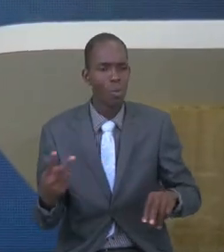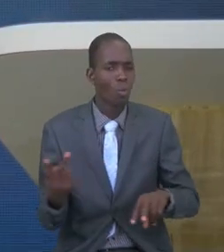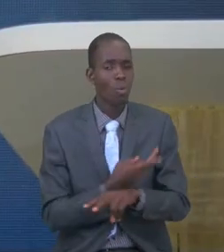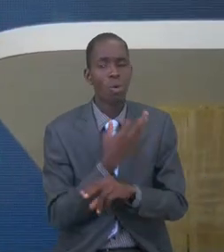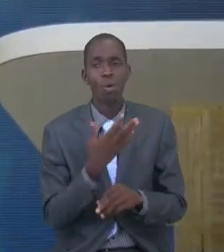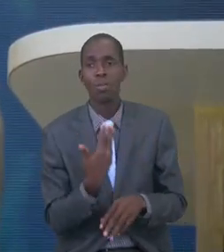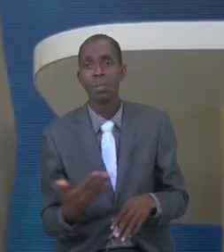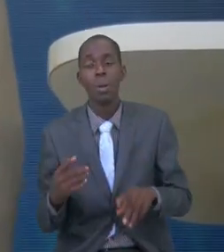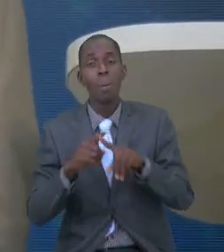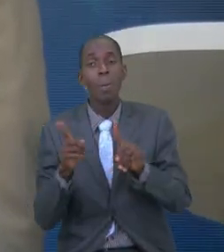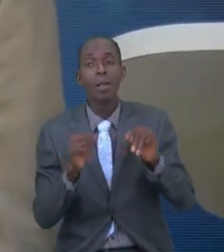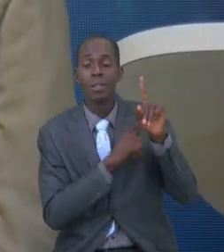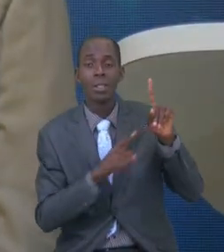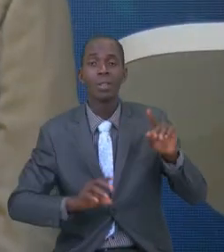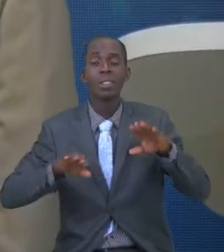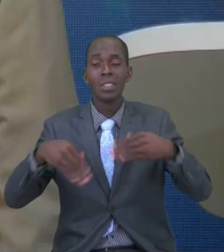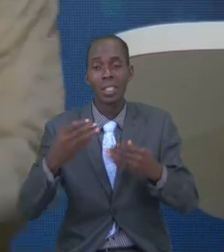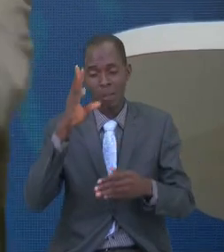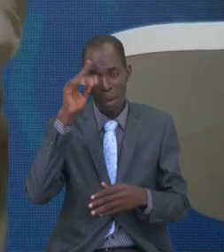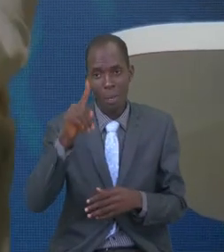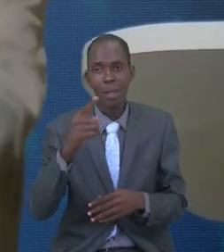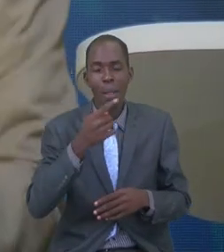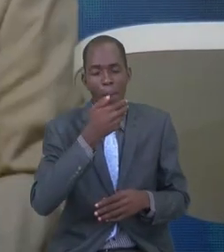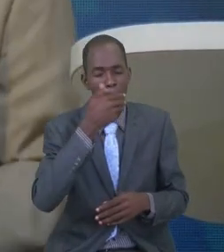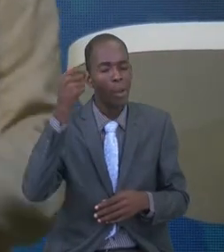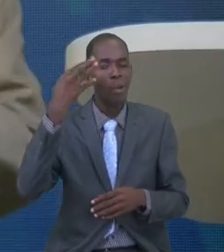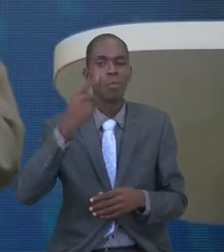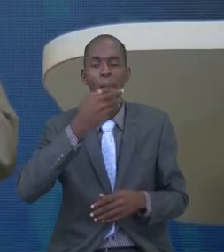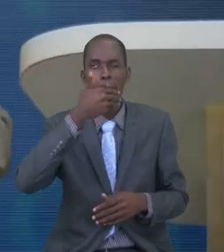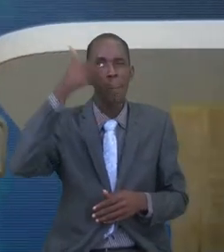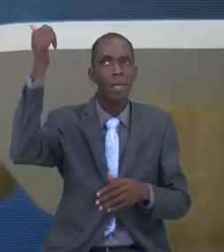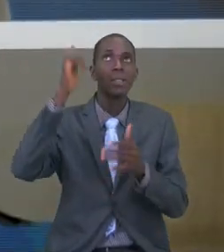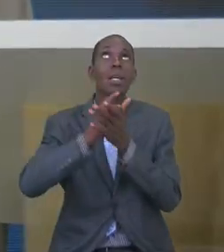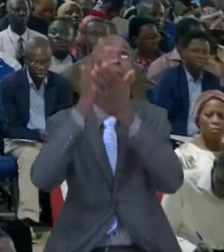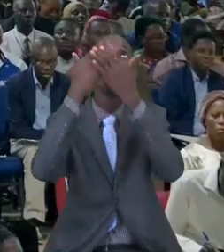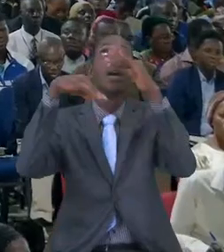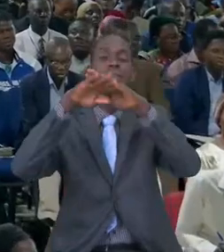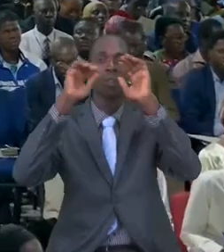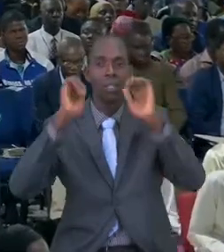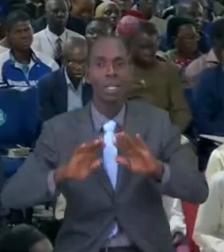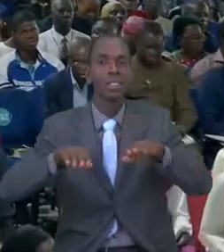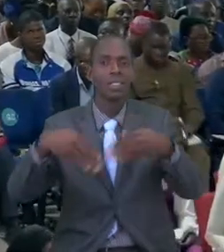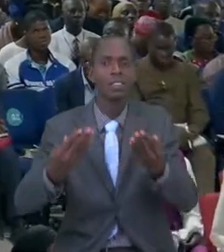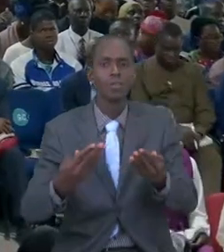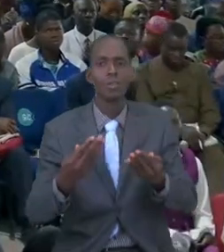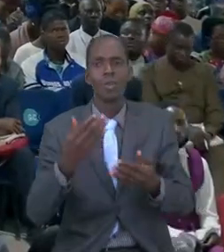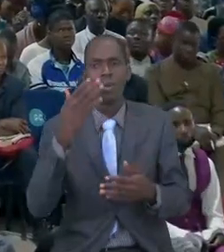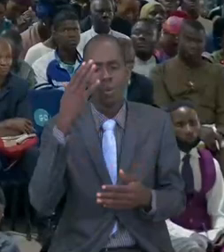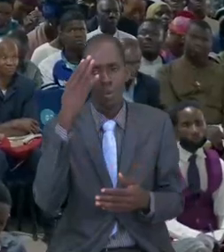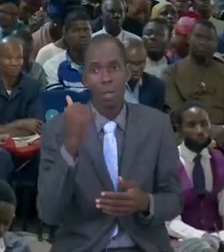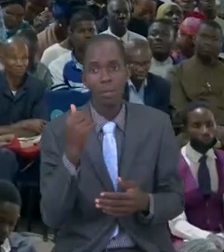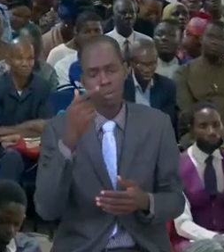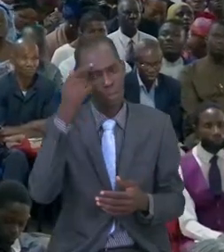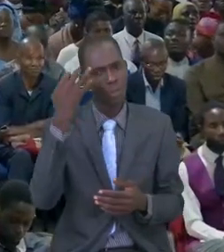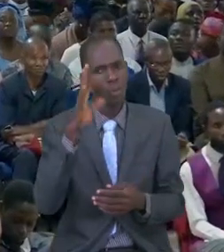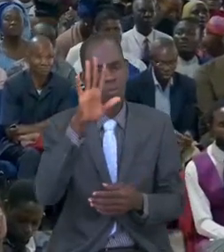the Lord gave him the best of the best that heaven can offer. While you are thought, because of your